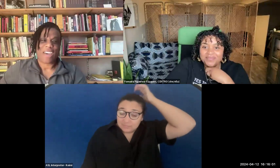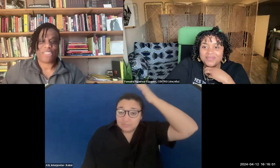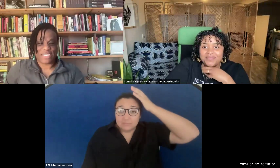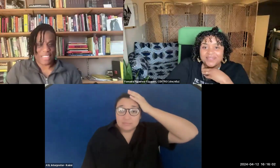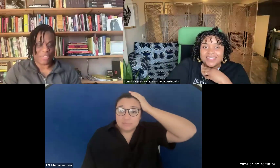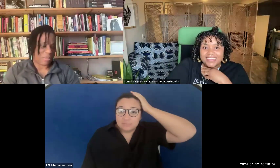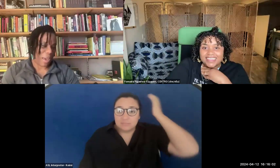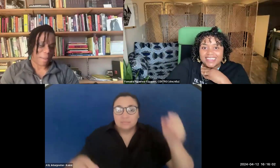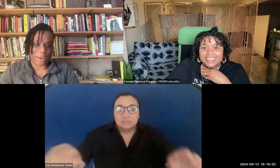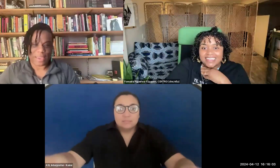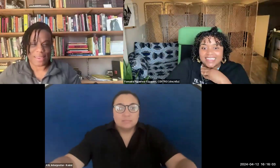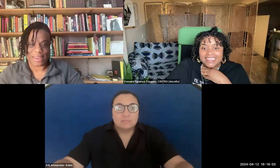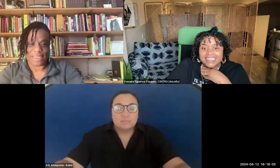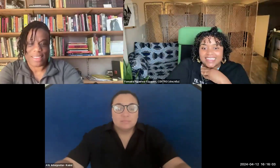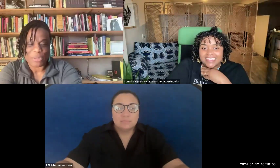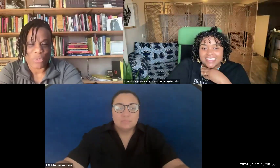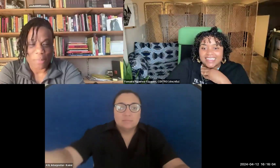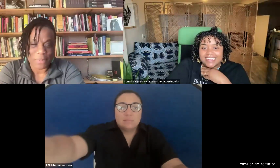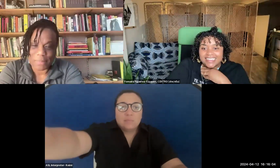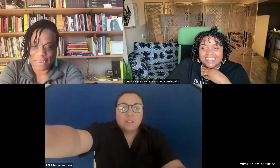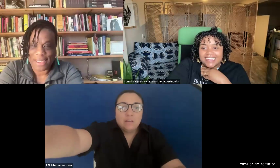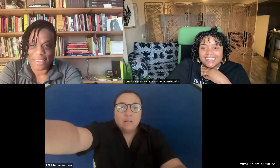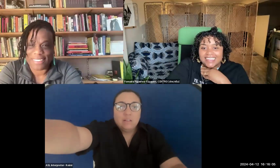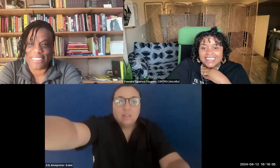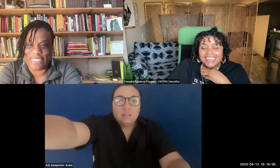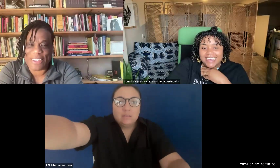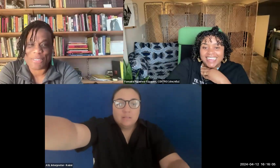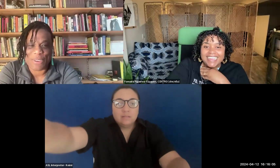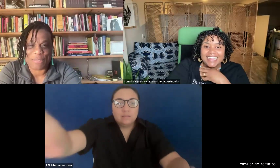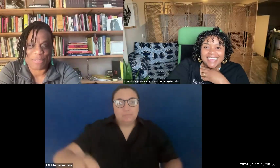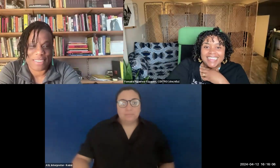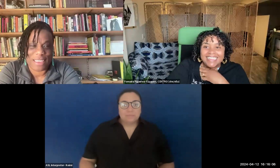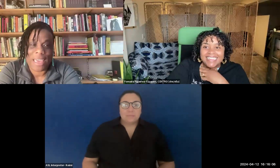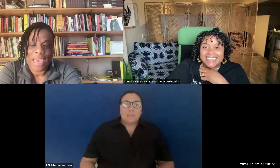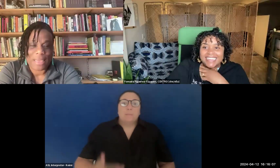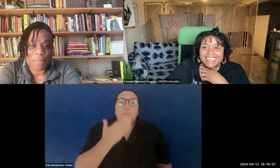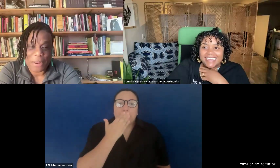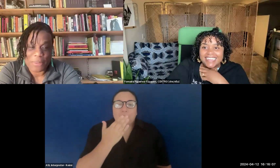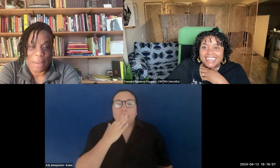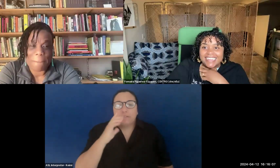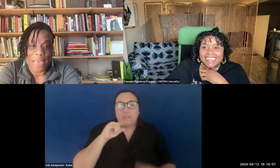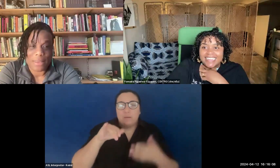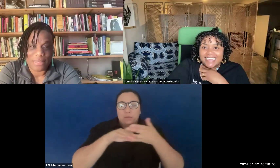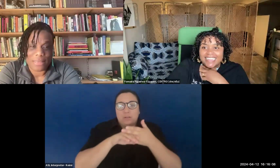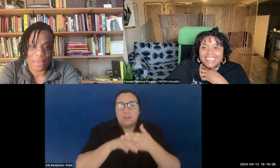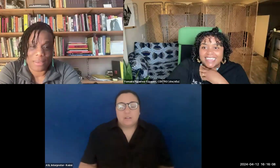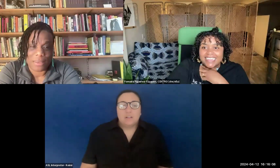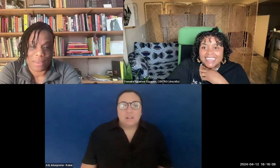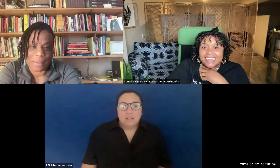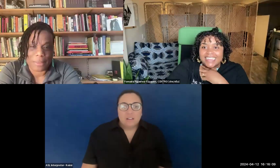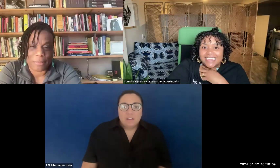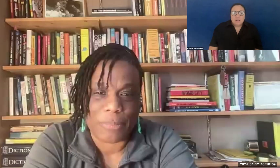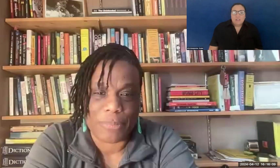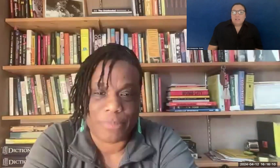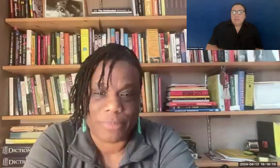I'm good. Thank you for the bio break. I needed it. was wrapped up today. I was wrapped up today. That panel is amazing.